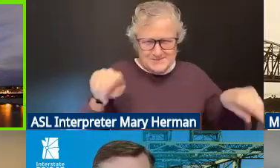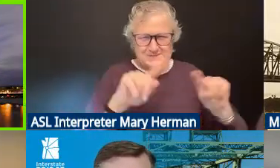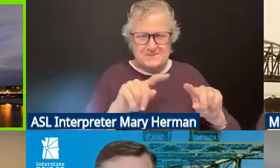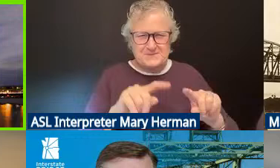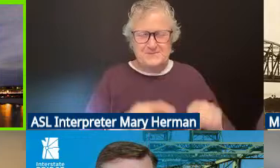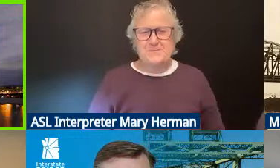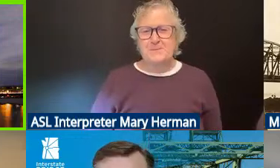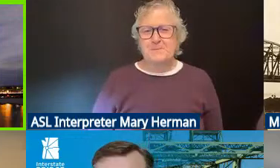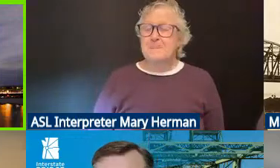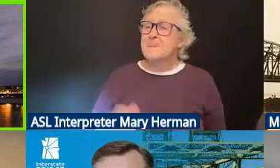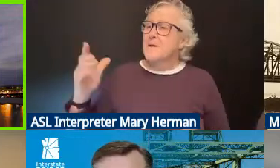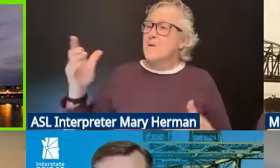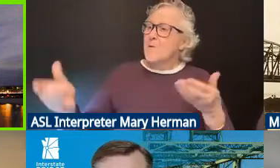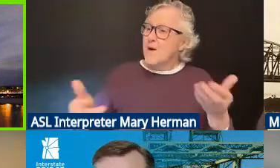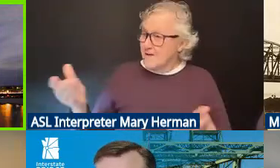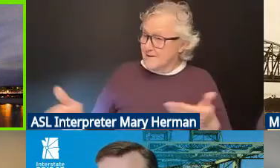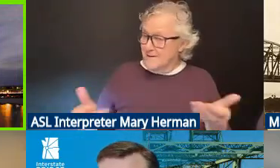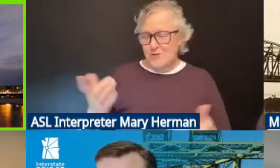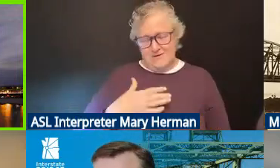Welcome. We're glad to have you here.